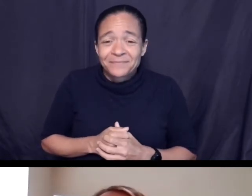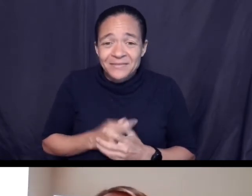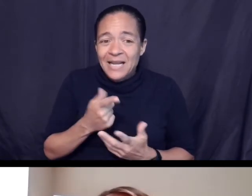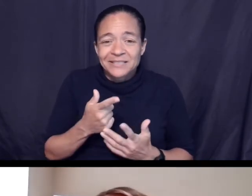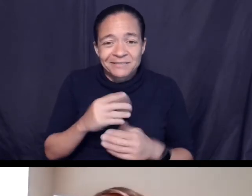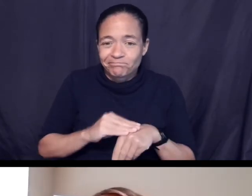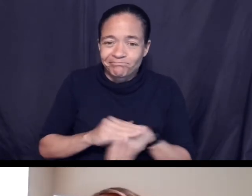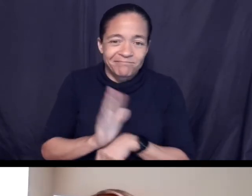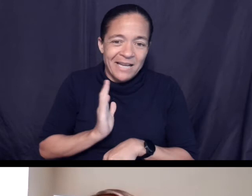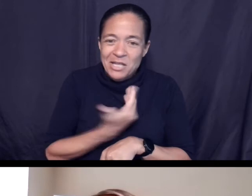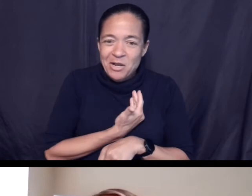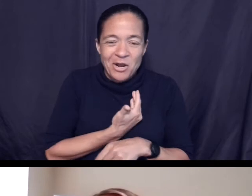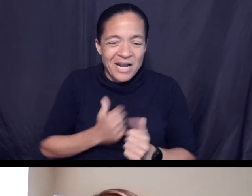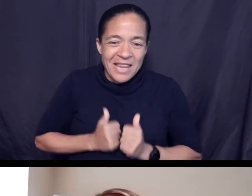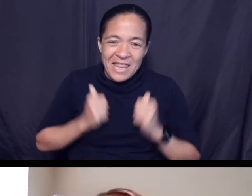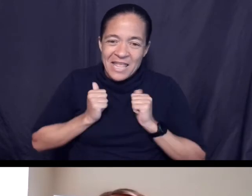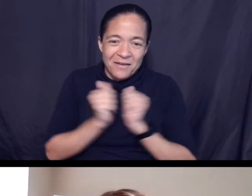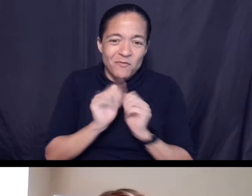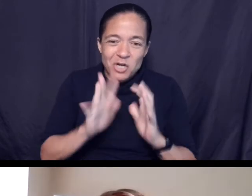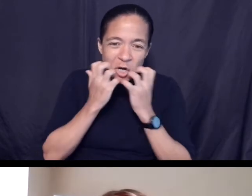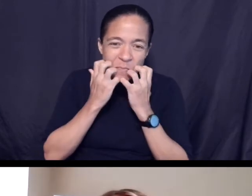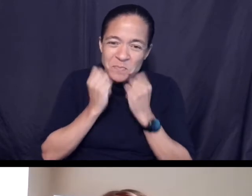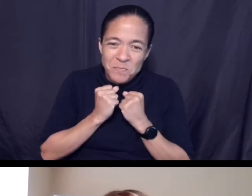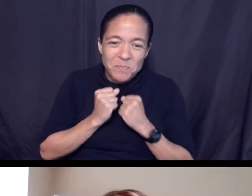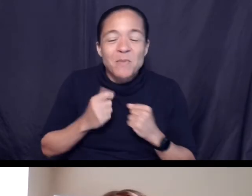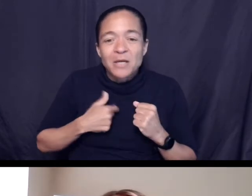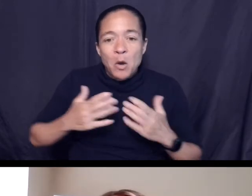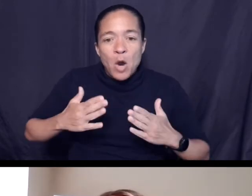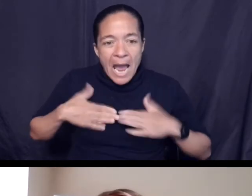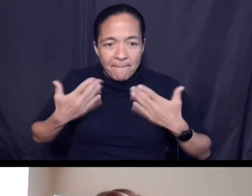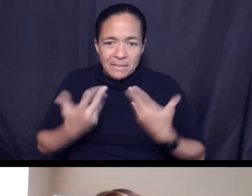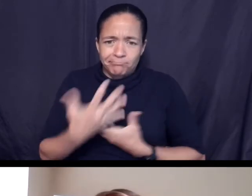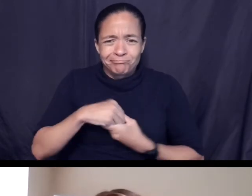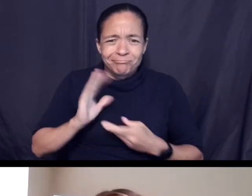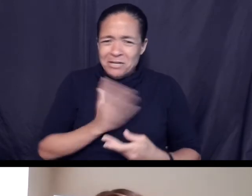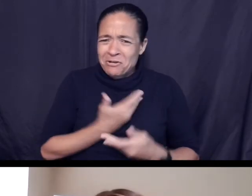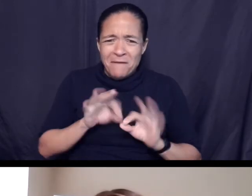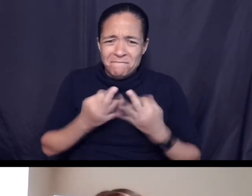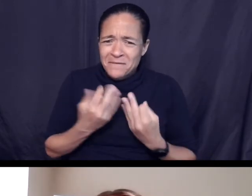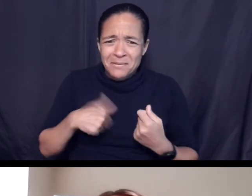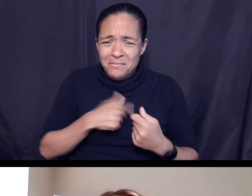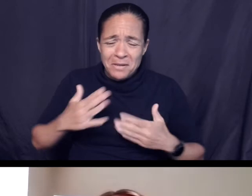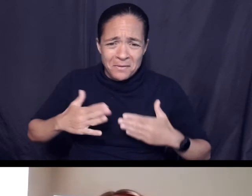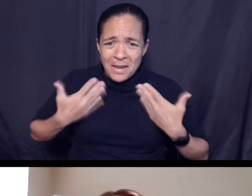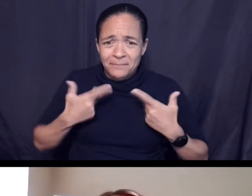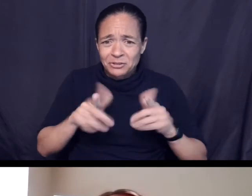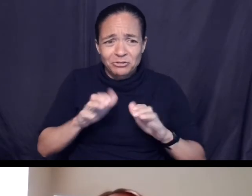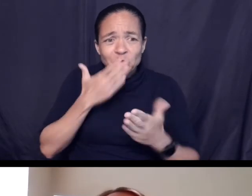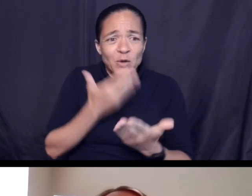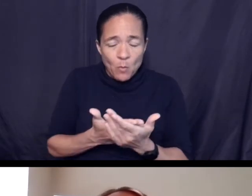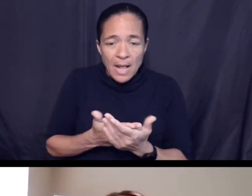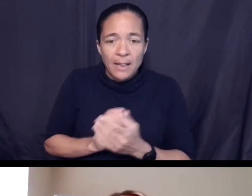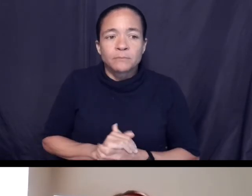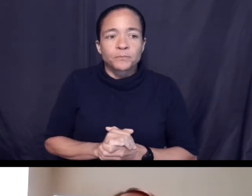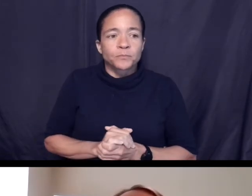brings to our lives. So we're very happy to have her, and we're so happy that she's doing as well as she is.